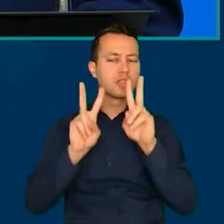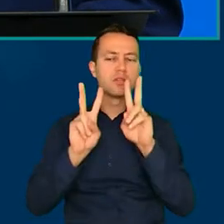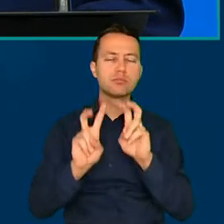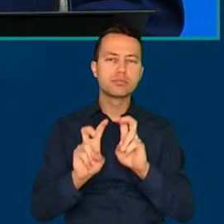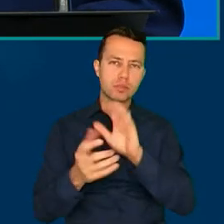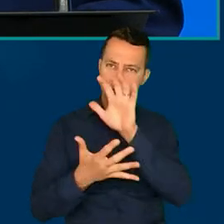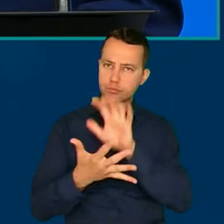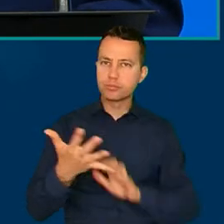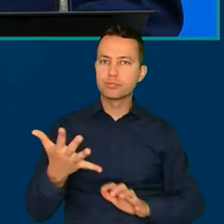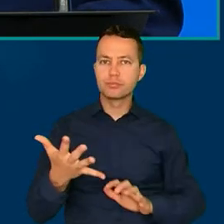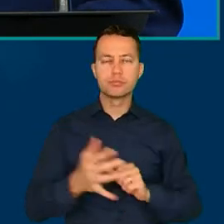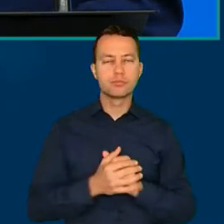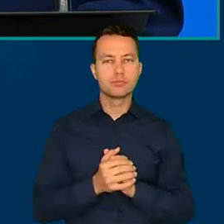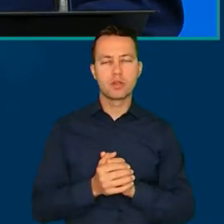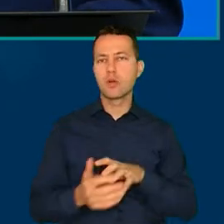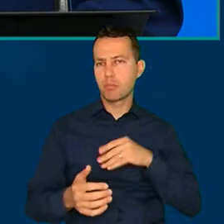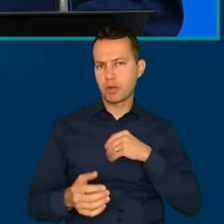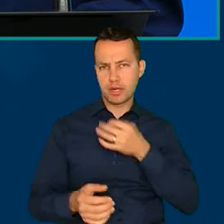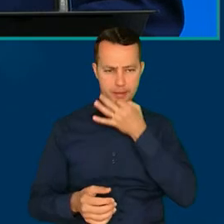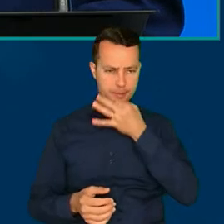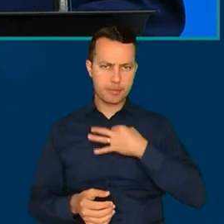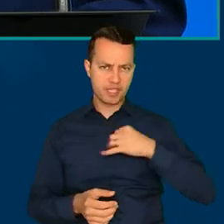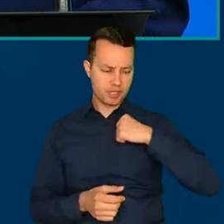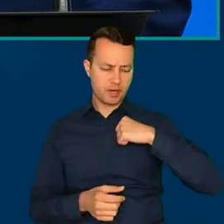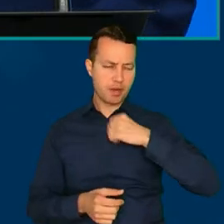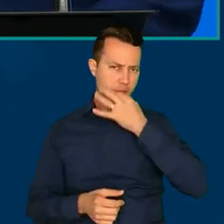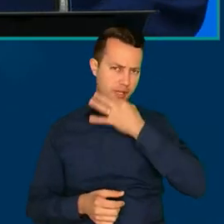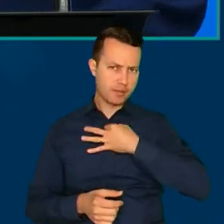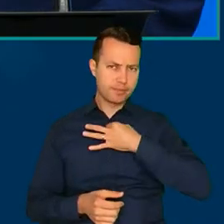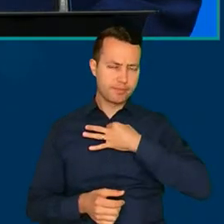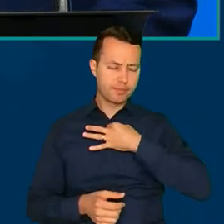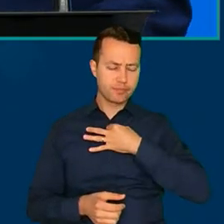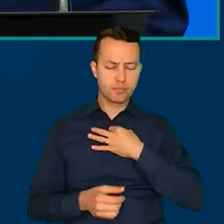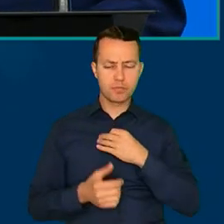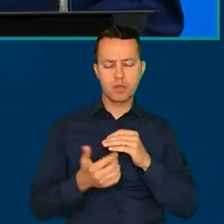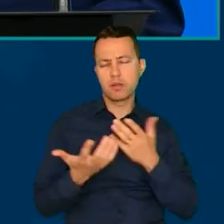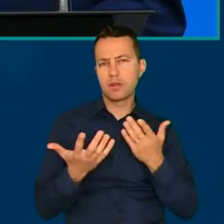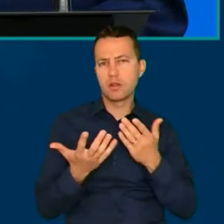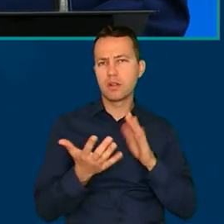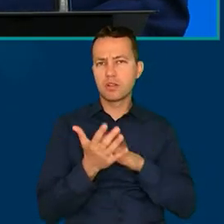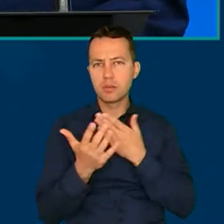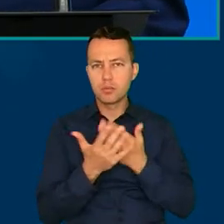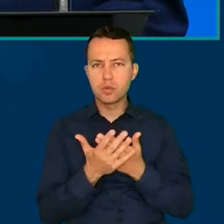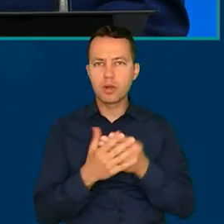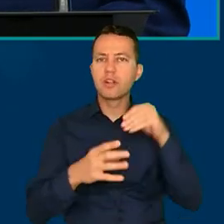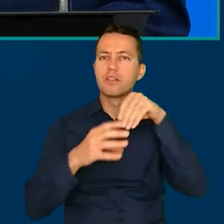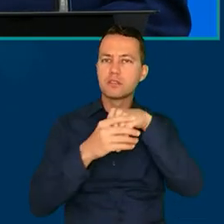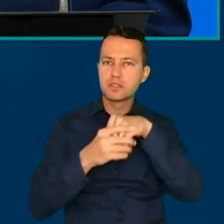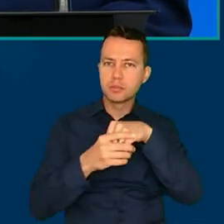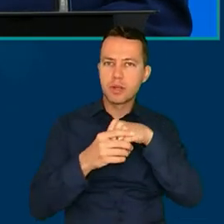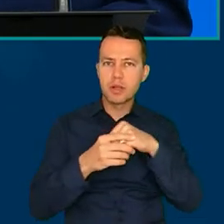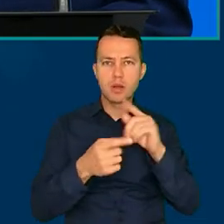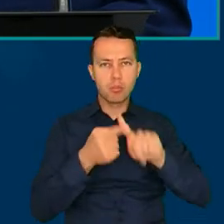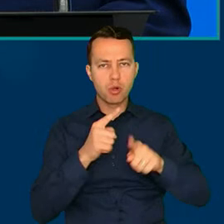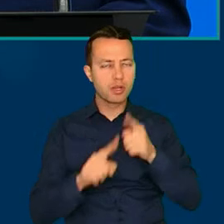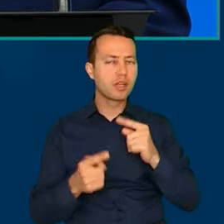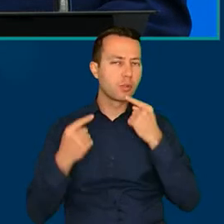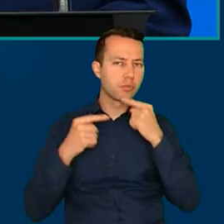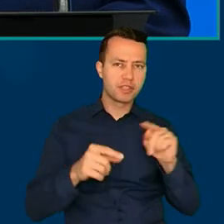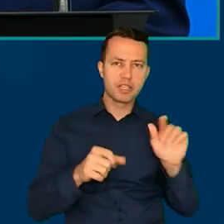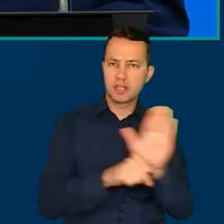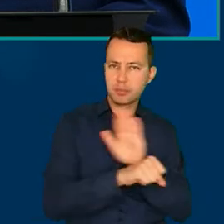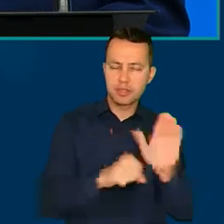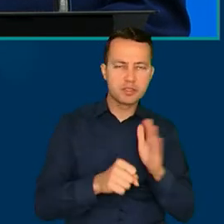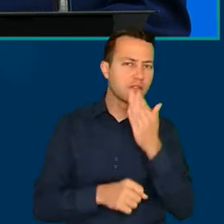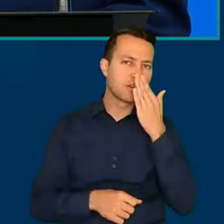steps descriptions. Well, we can ask a question: what elements can constitute responsible business